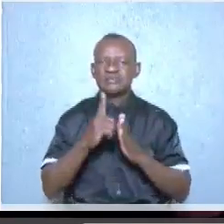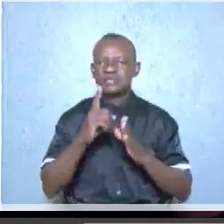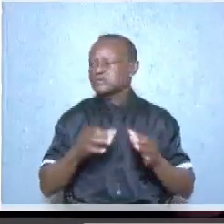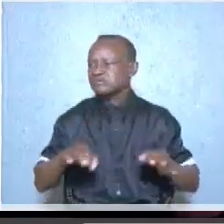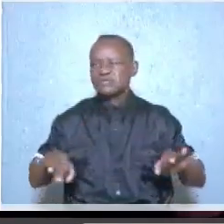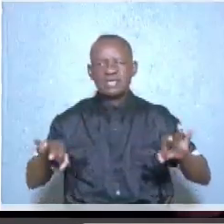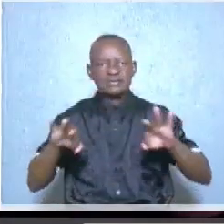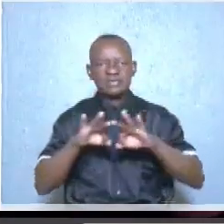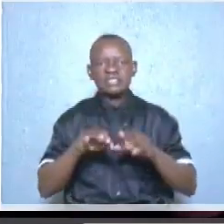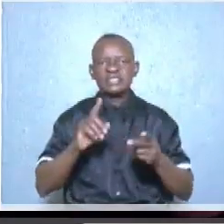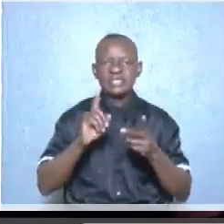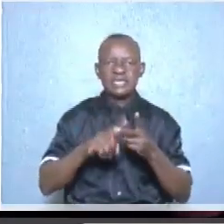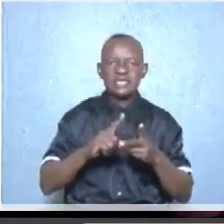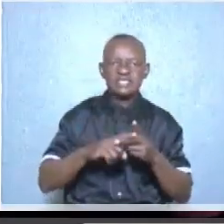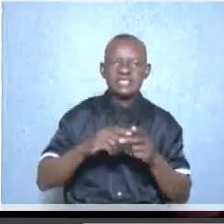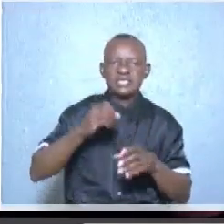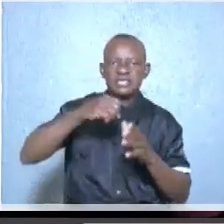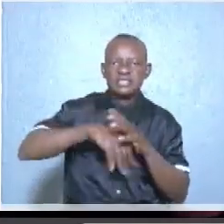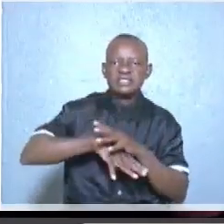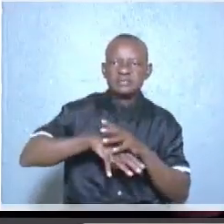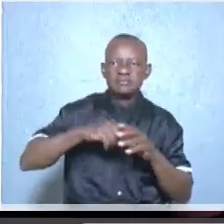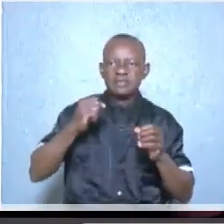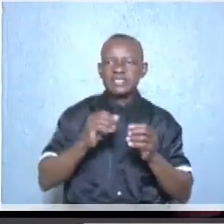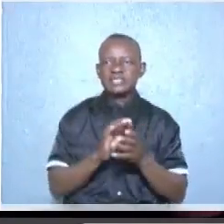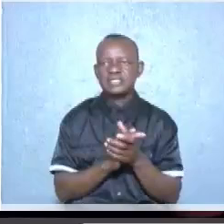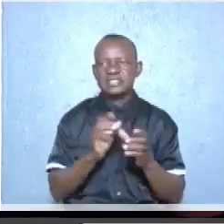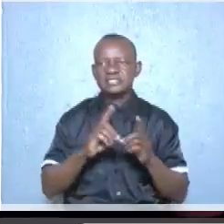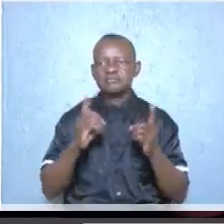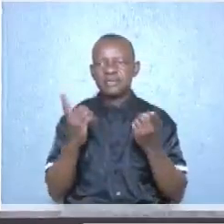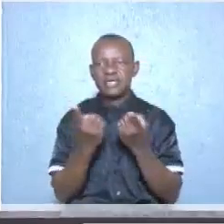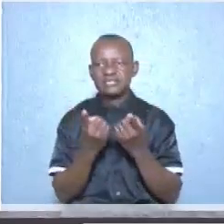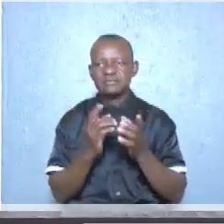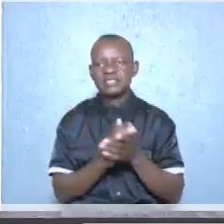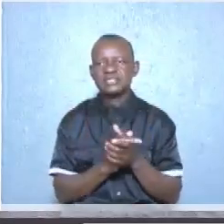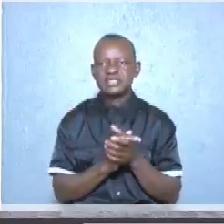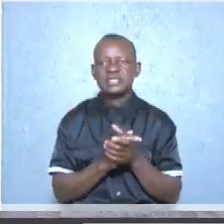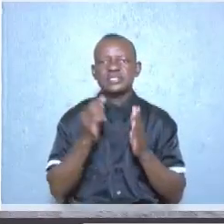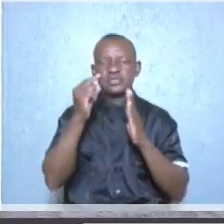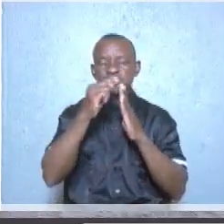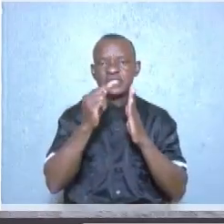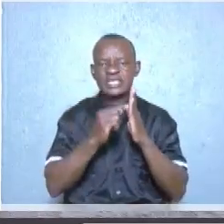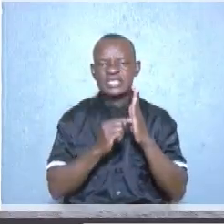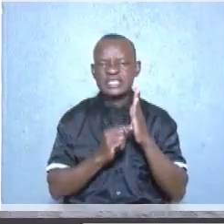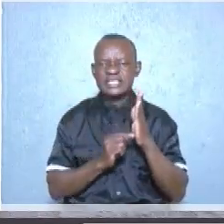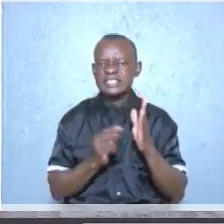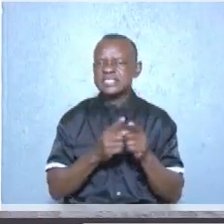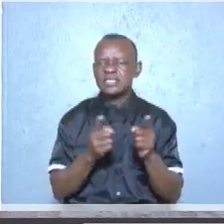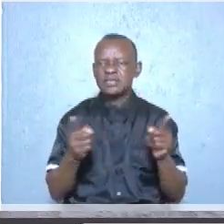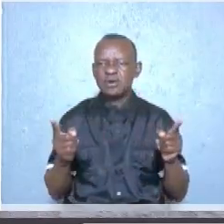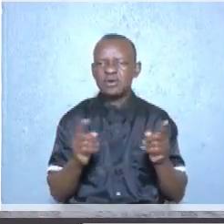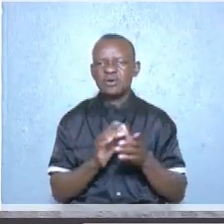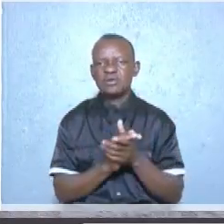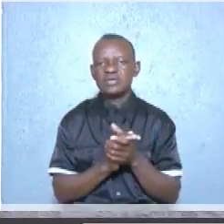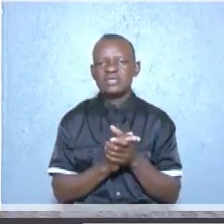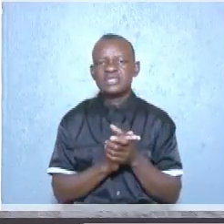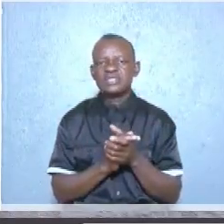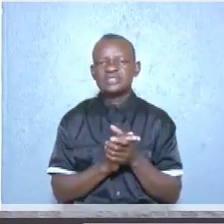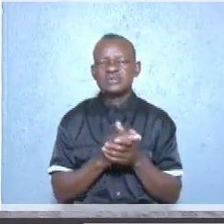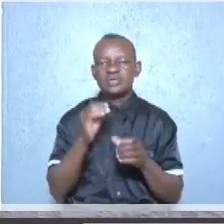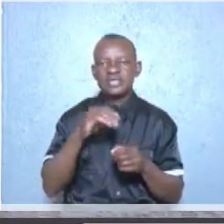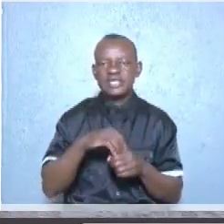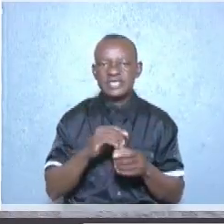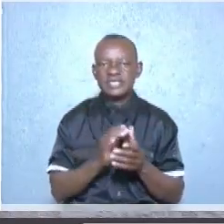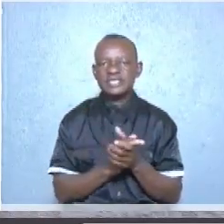as well, so we can go on and on in all the different sectors. In our accounting sector, I can say we also saw